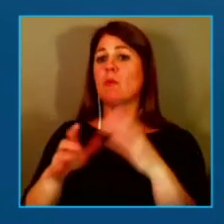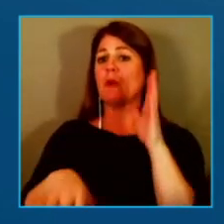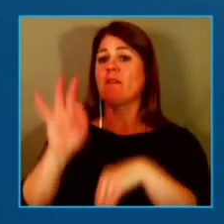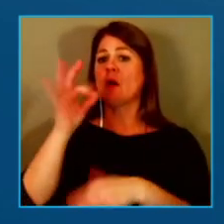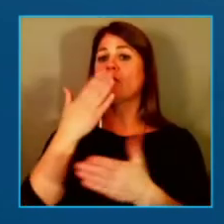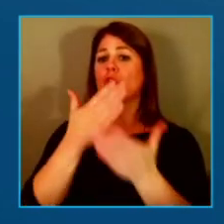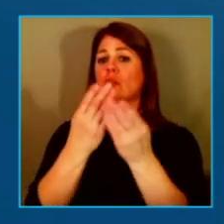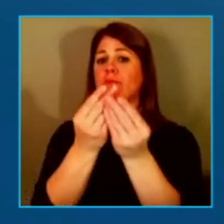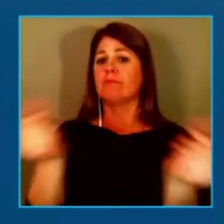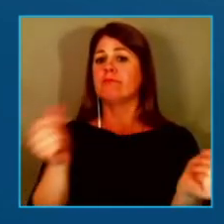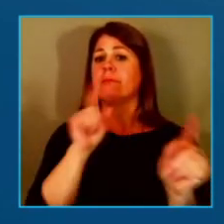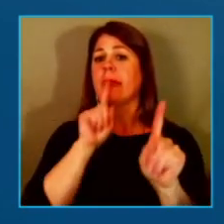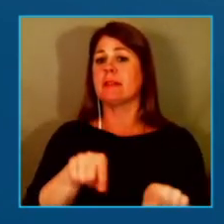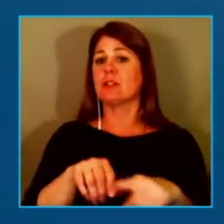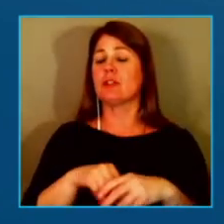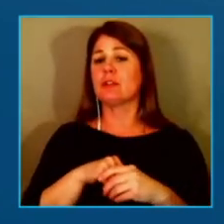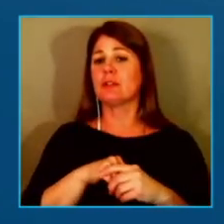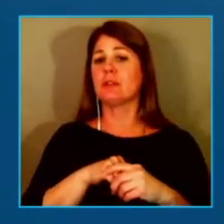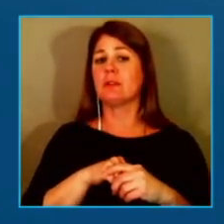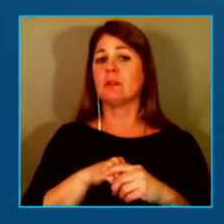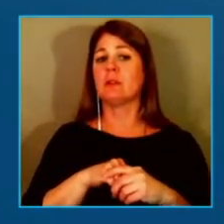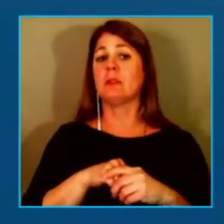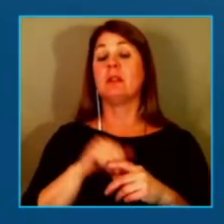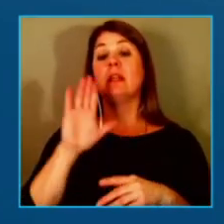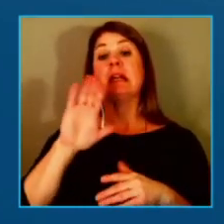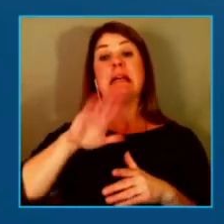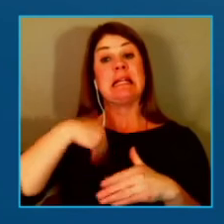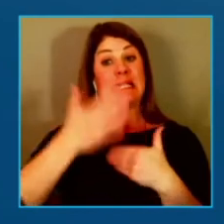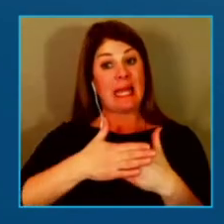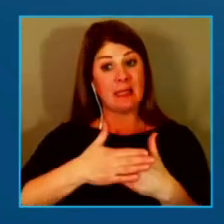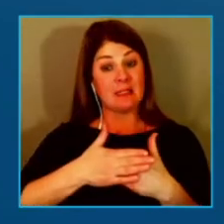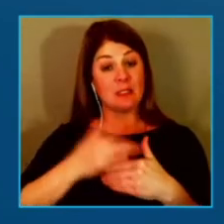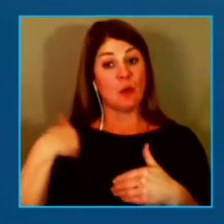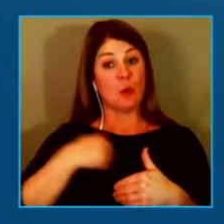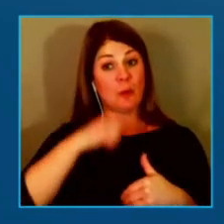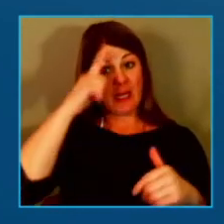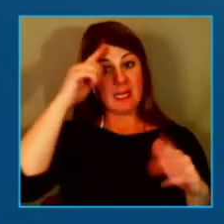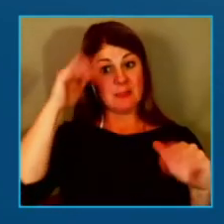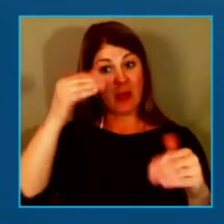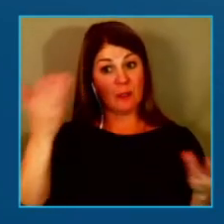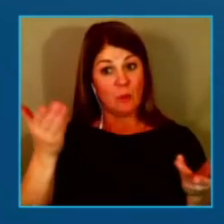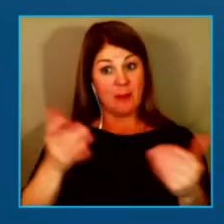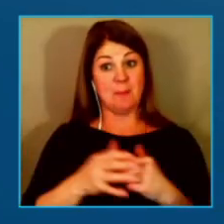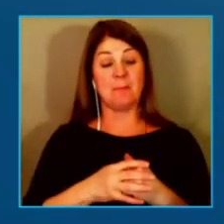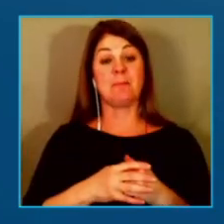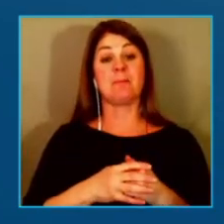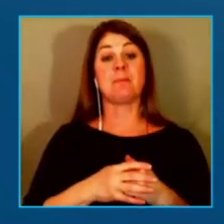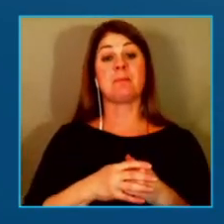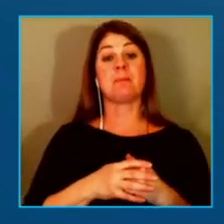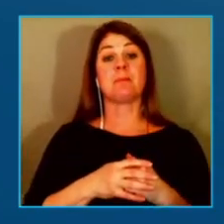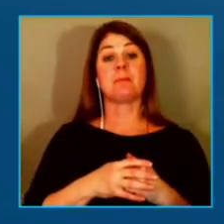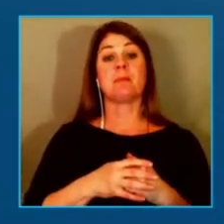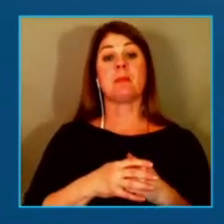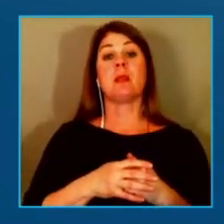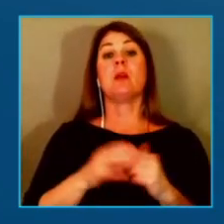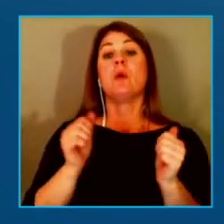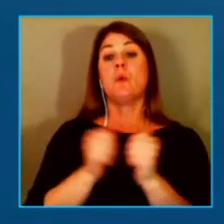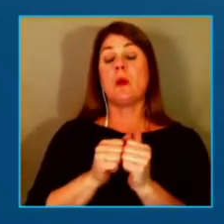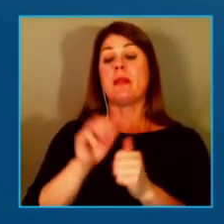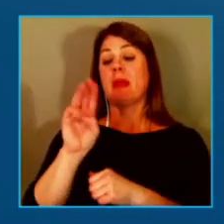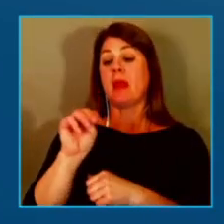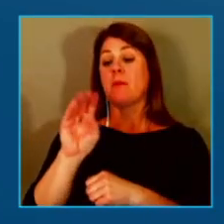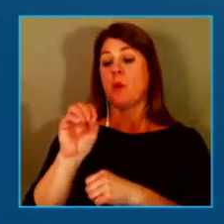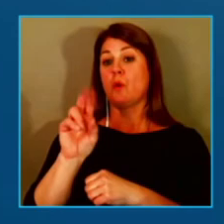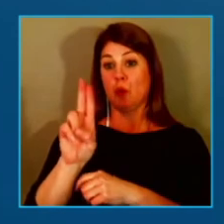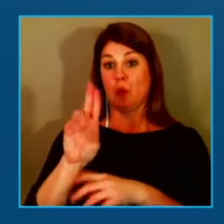do want to say, in terms of next steps, what we expect to have happen under the terms of the MOU, the